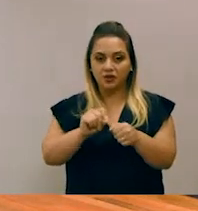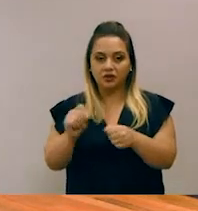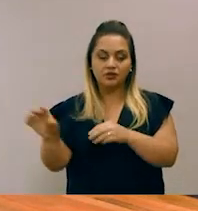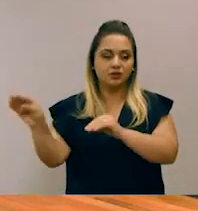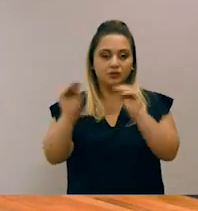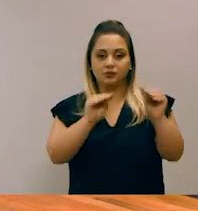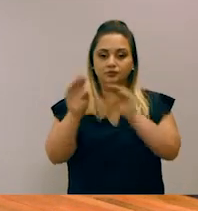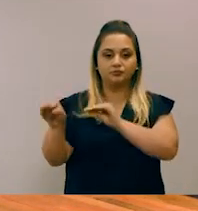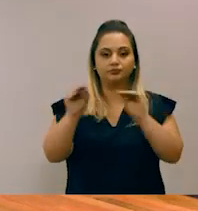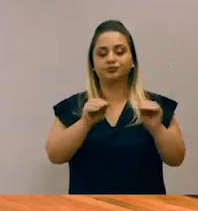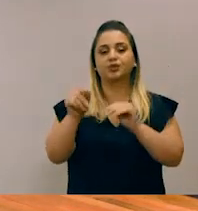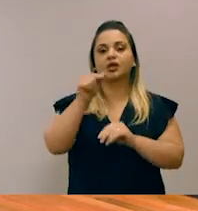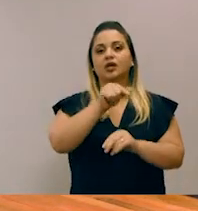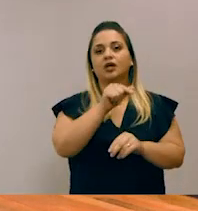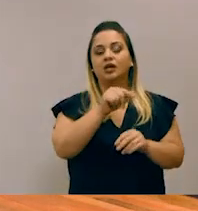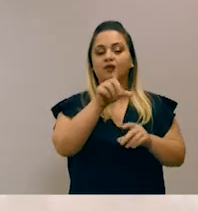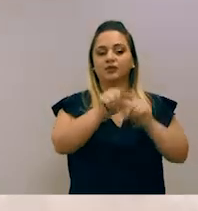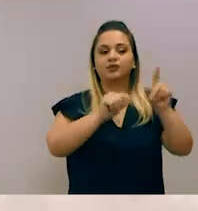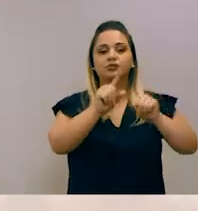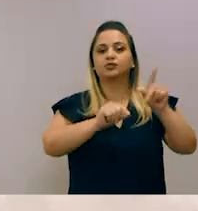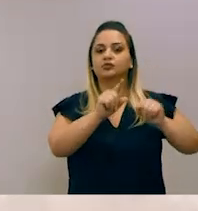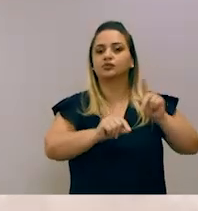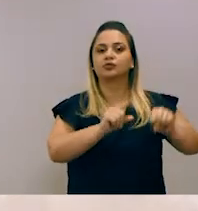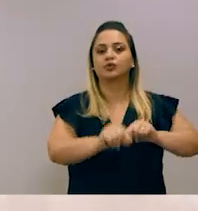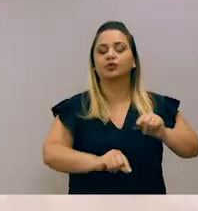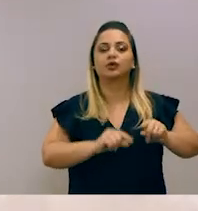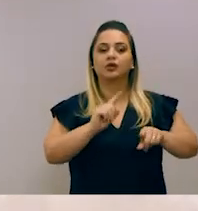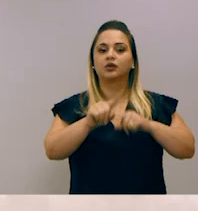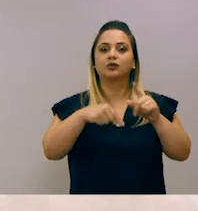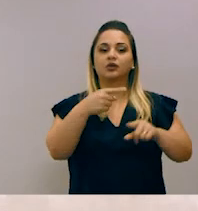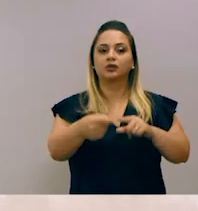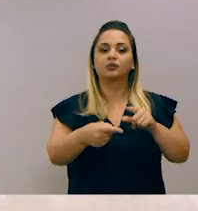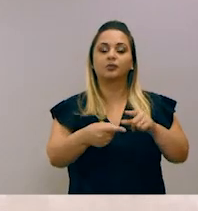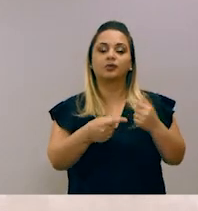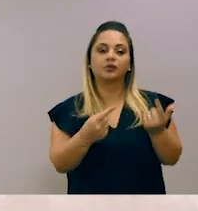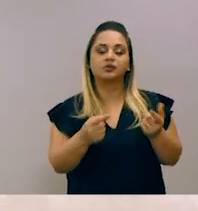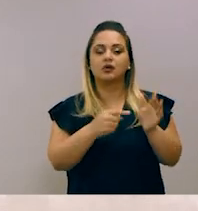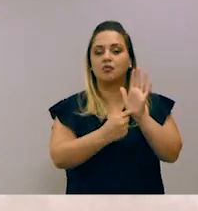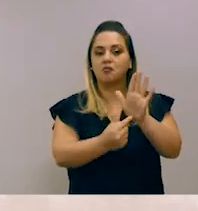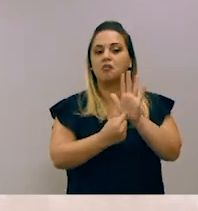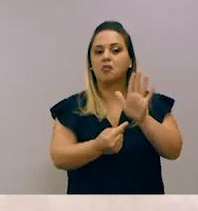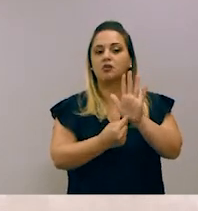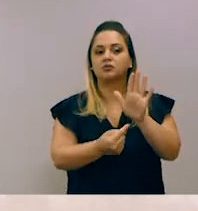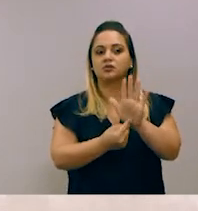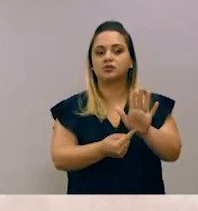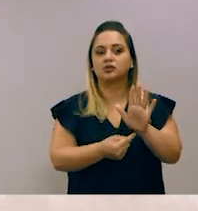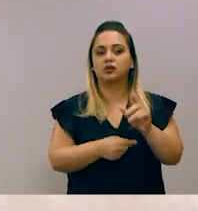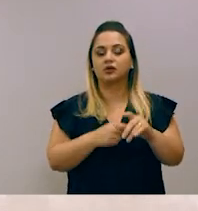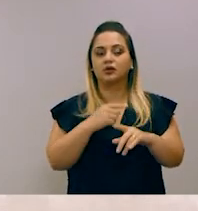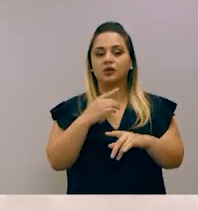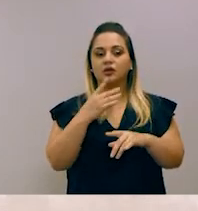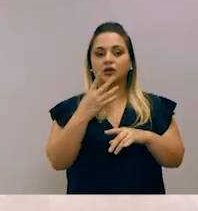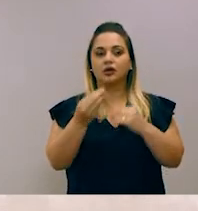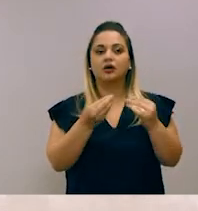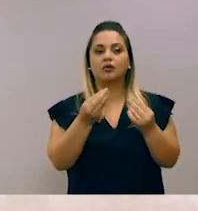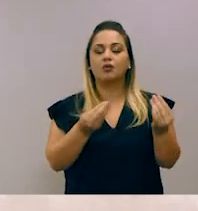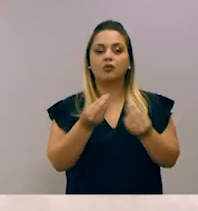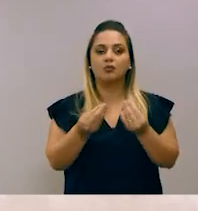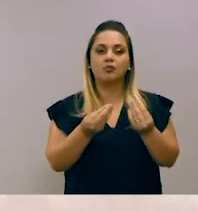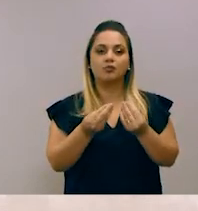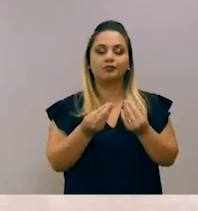the financial losses, and it selects the files that demonstrate that this